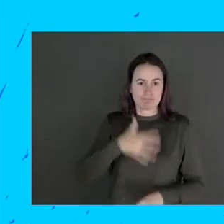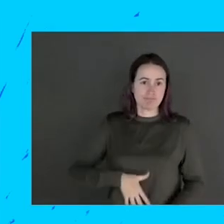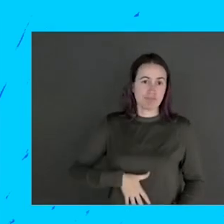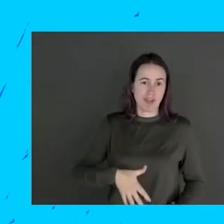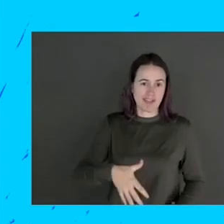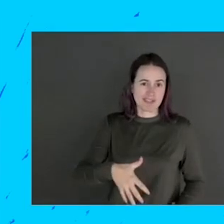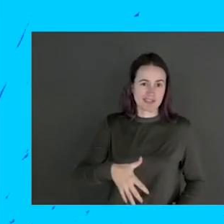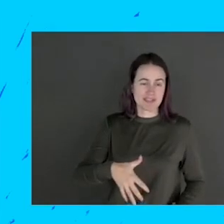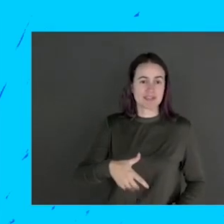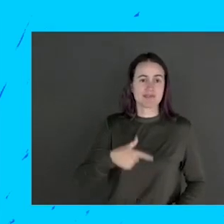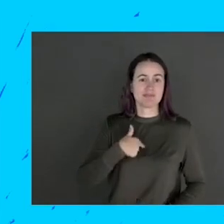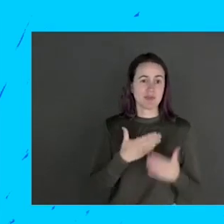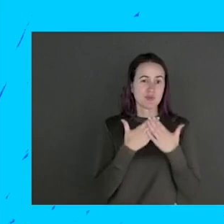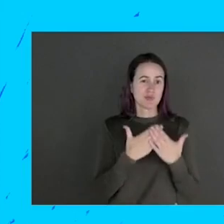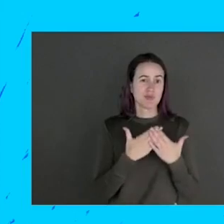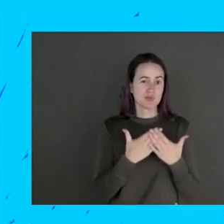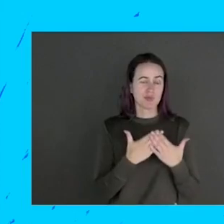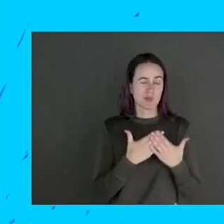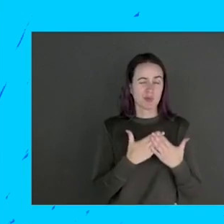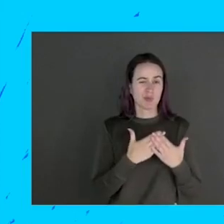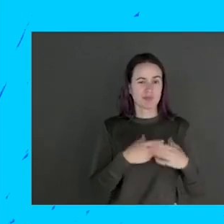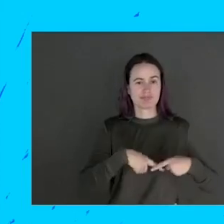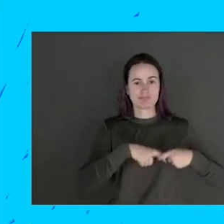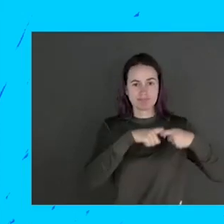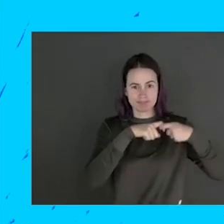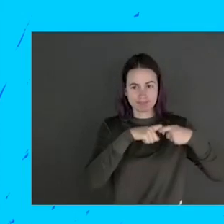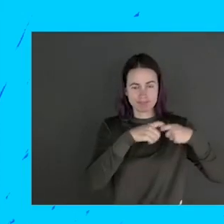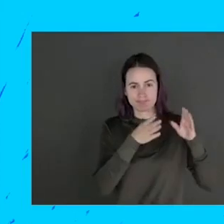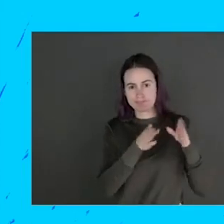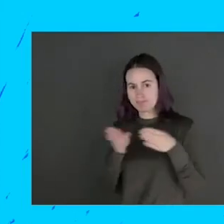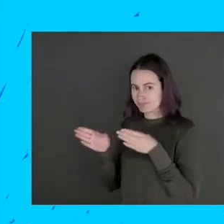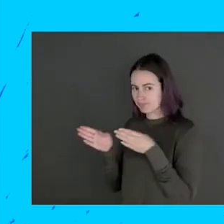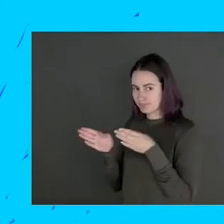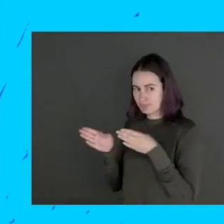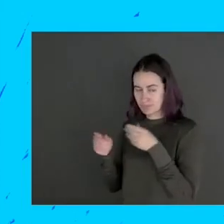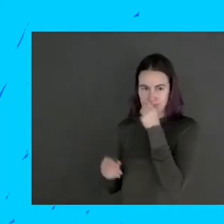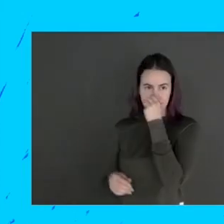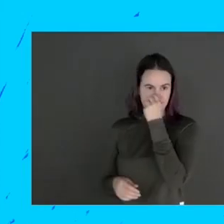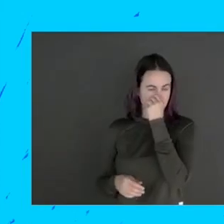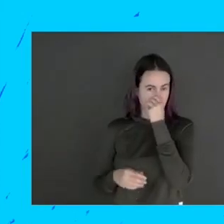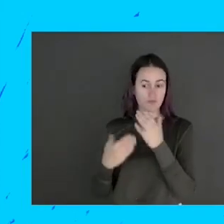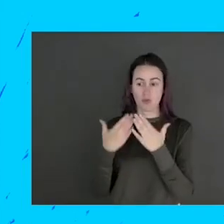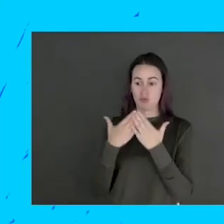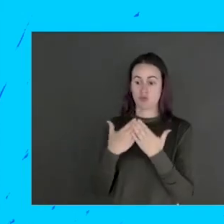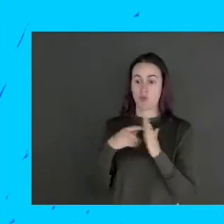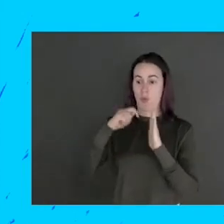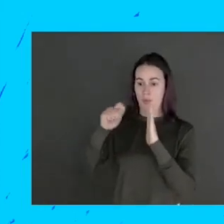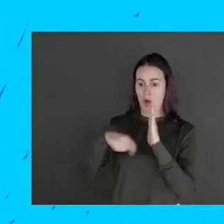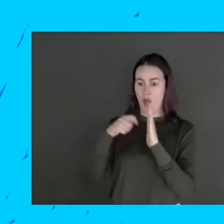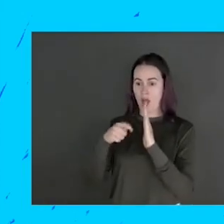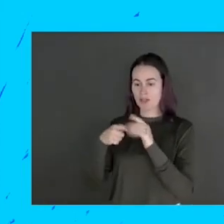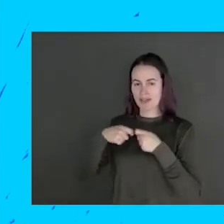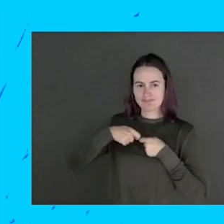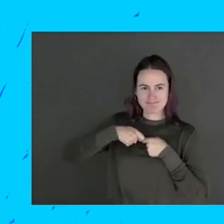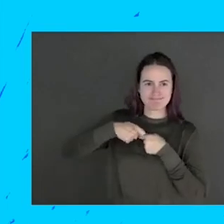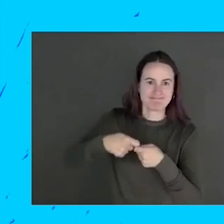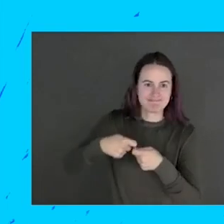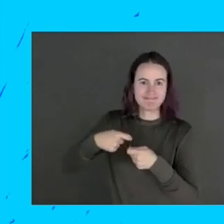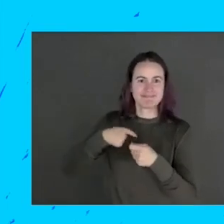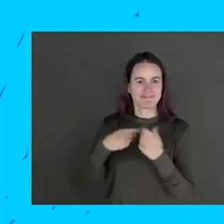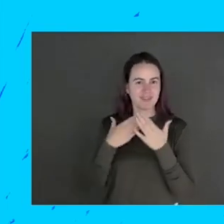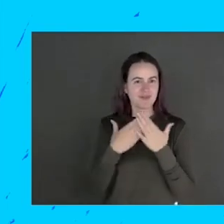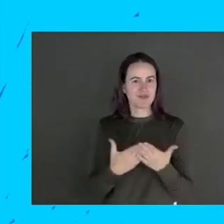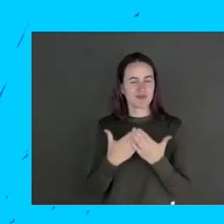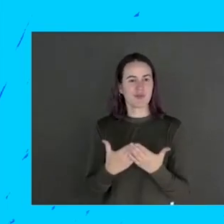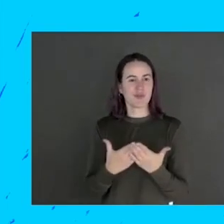Principal of my school, through the intervention of the school health project, took me back to school to write my exams. And after